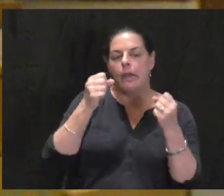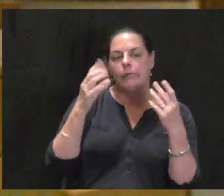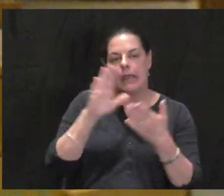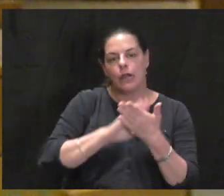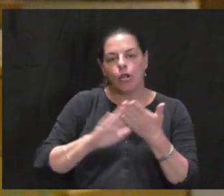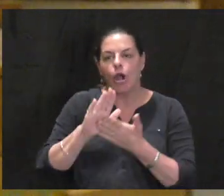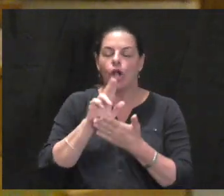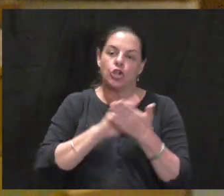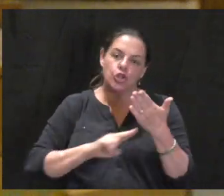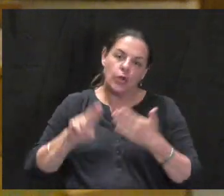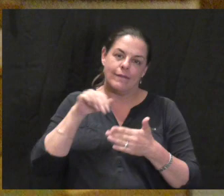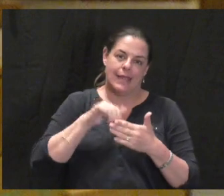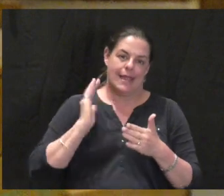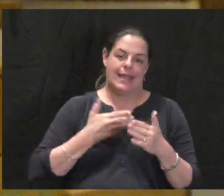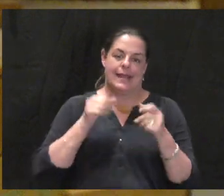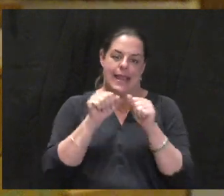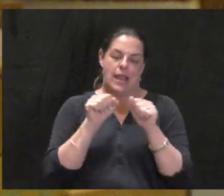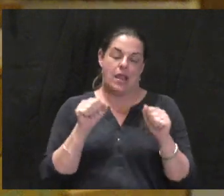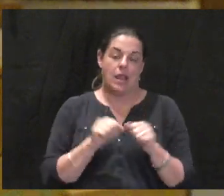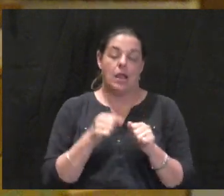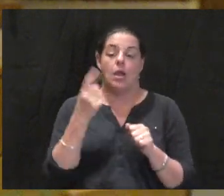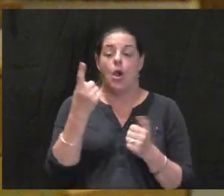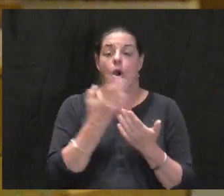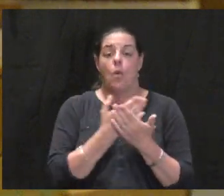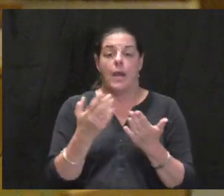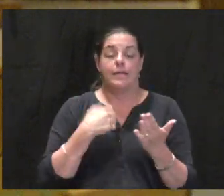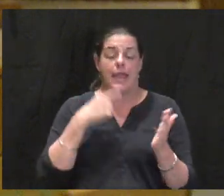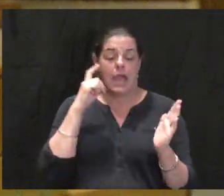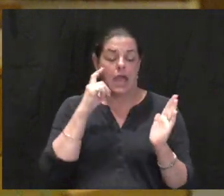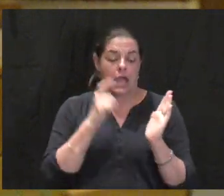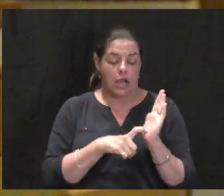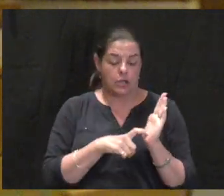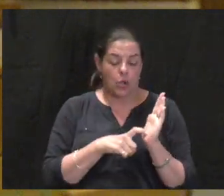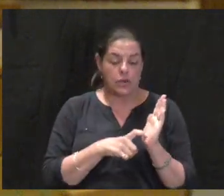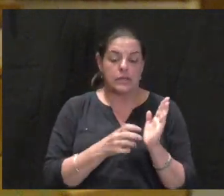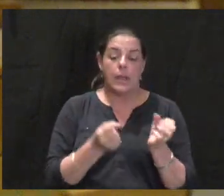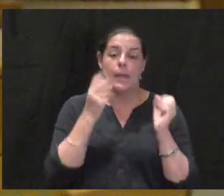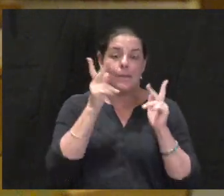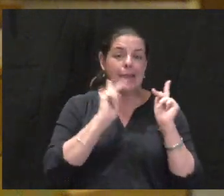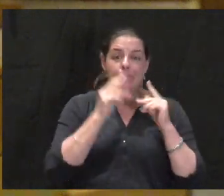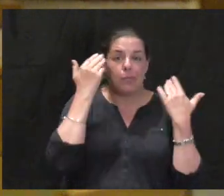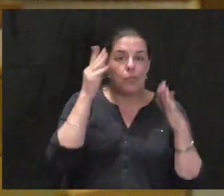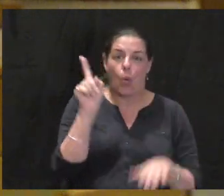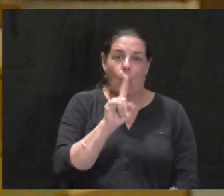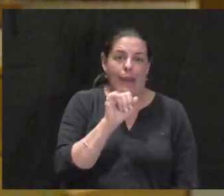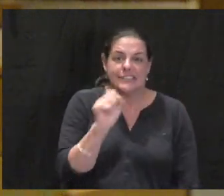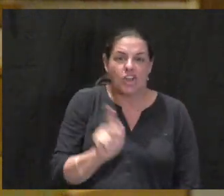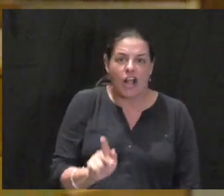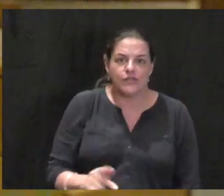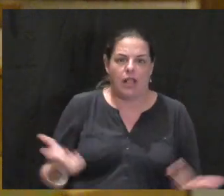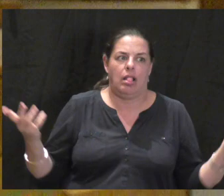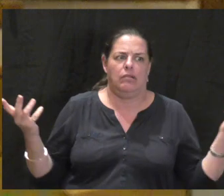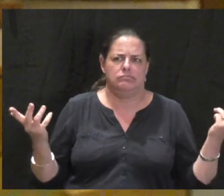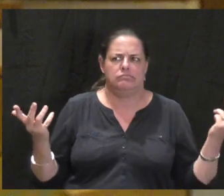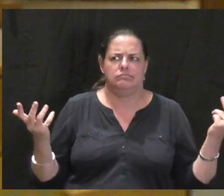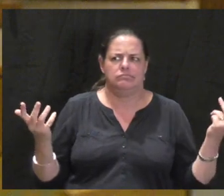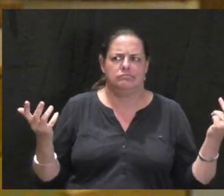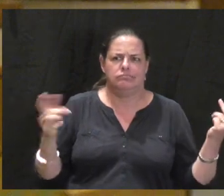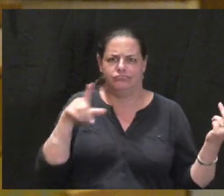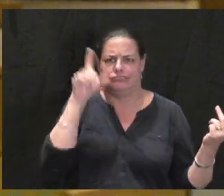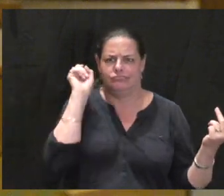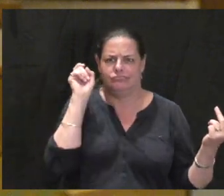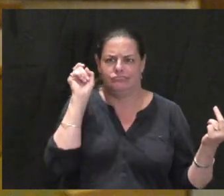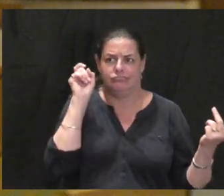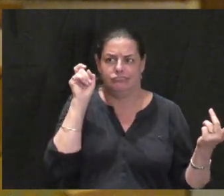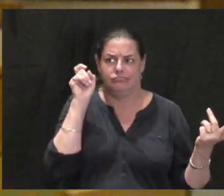And sometimes I was not out of state. So that to me was an issue. That to me was a problem. The other thing that I